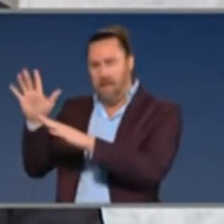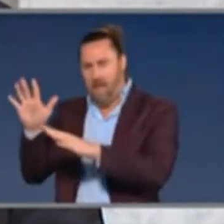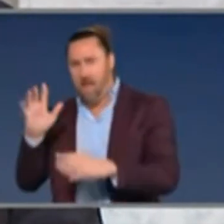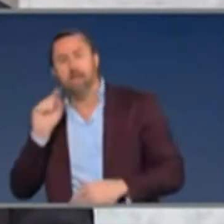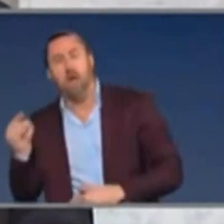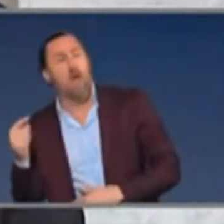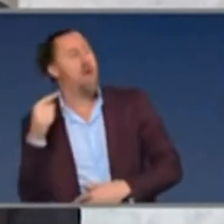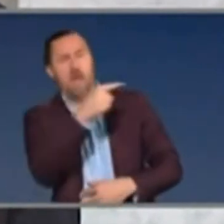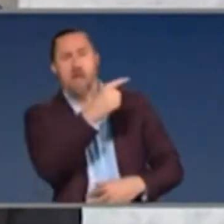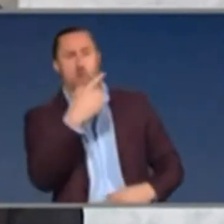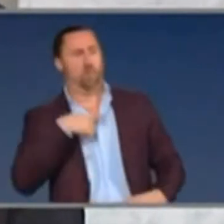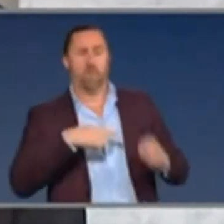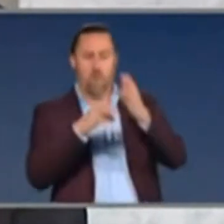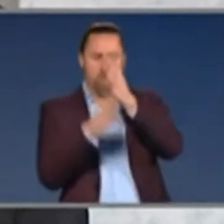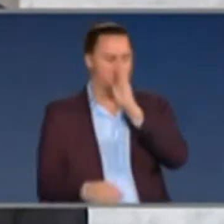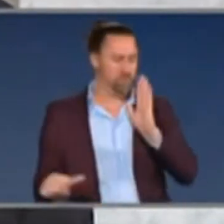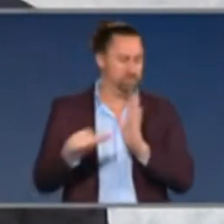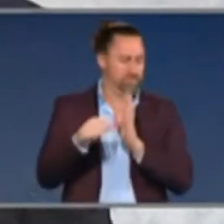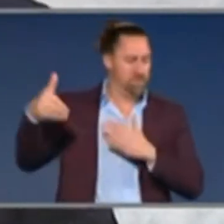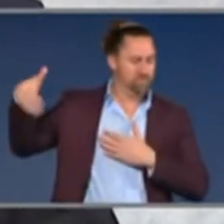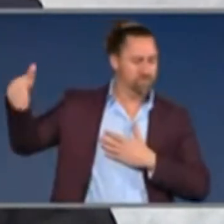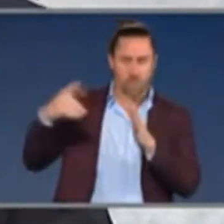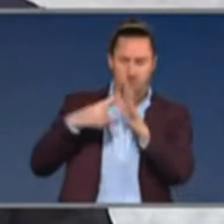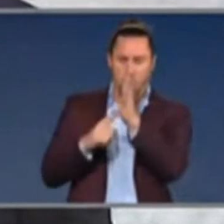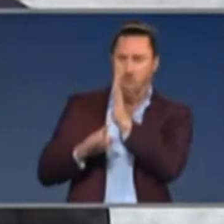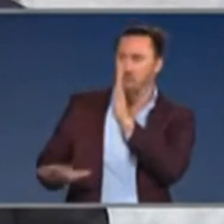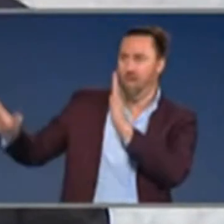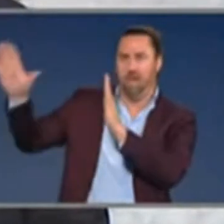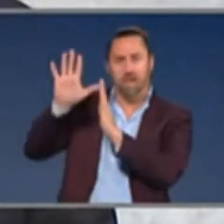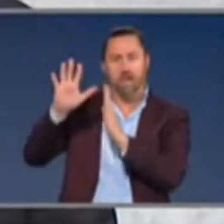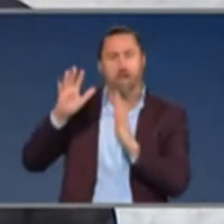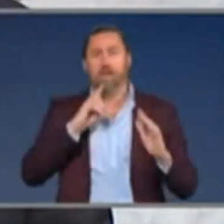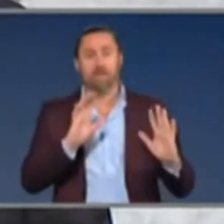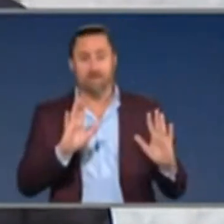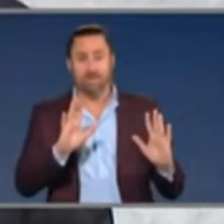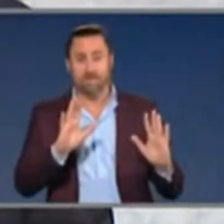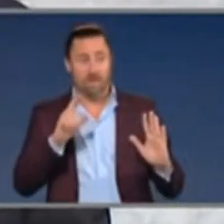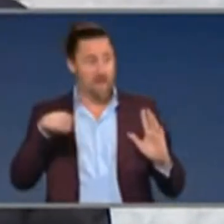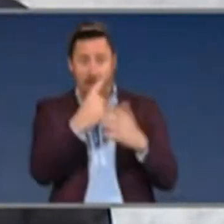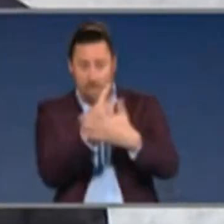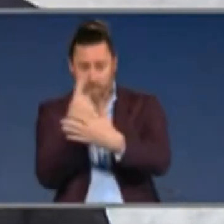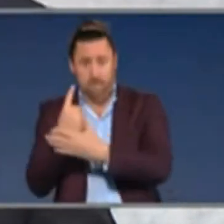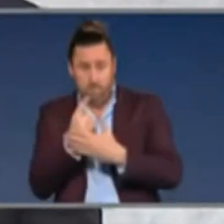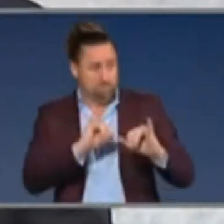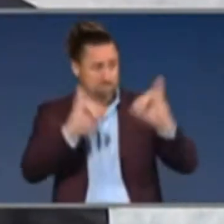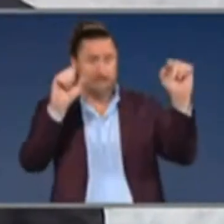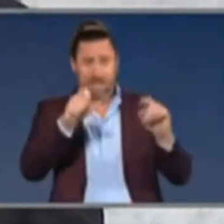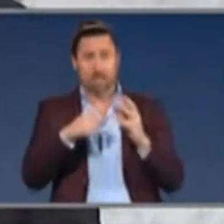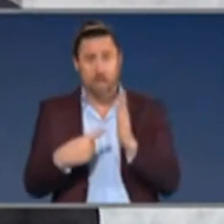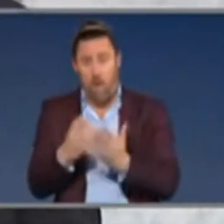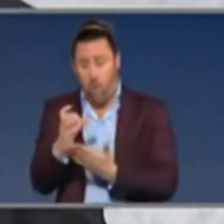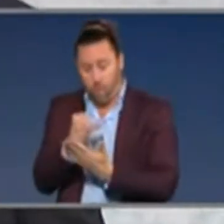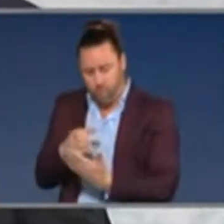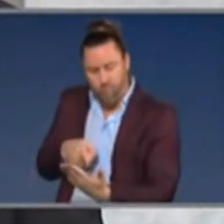the main clincher here. Well, there's a constitutional issue here that goes well beyond the current circumstances. And I believe